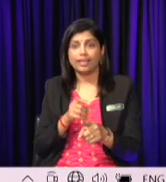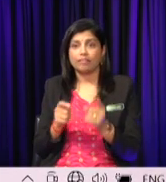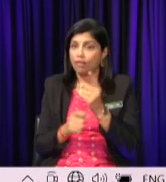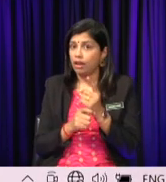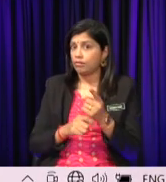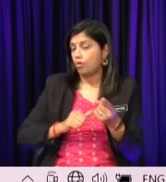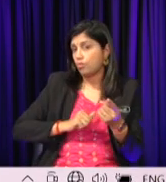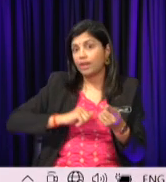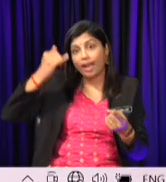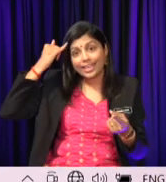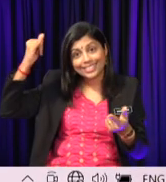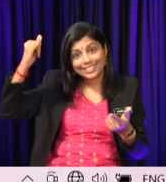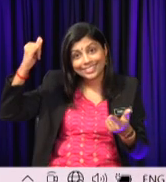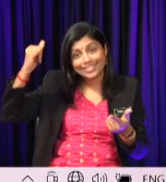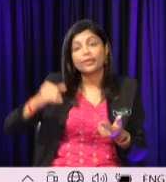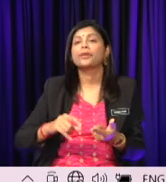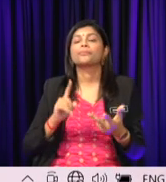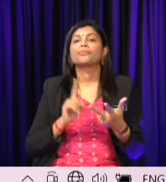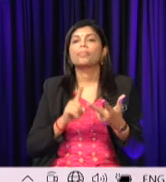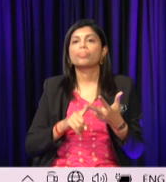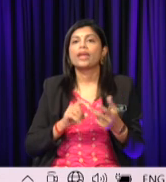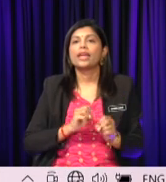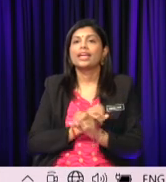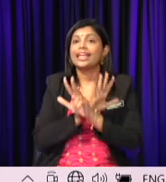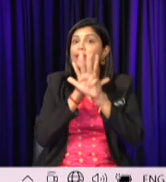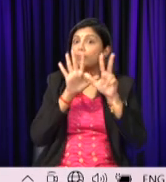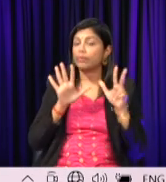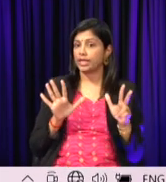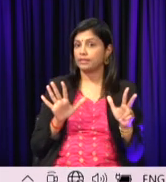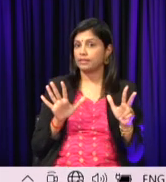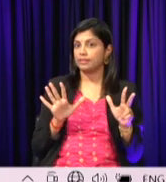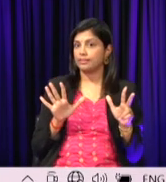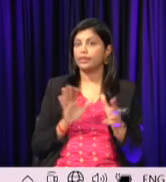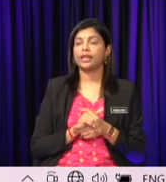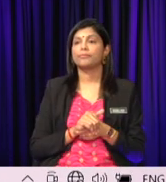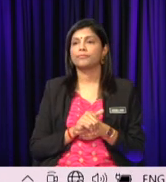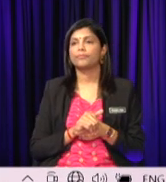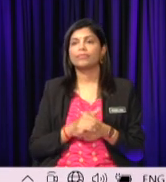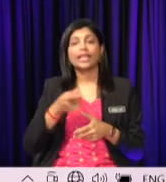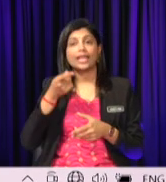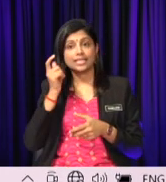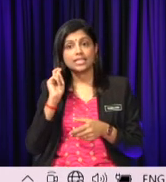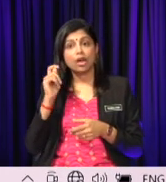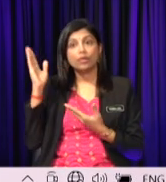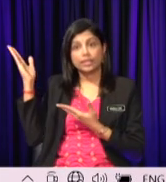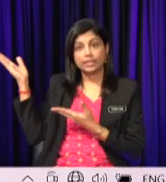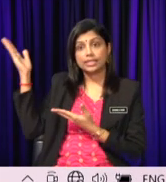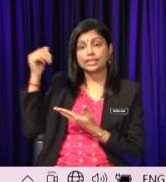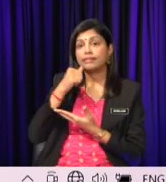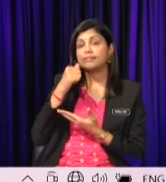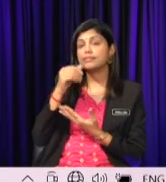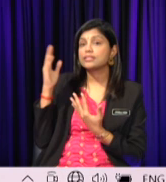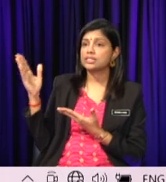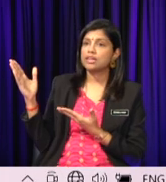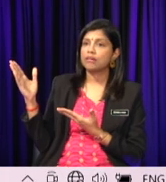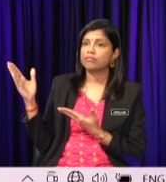ideas. Now I'm going to touch on some of the performances that the girls did just now. They would be